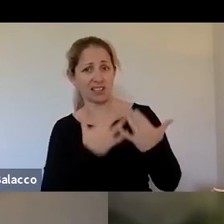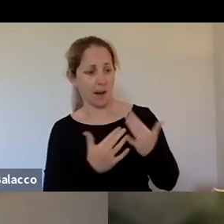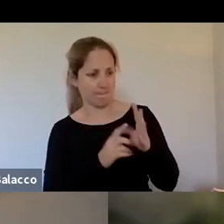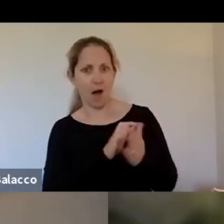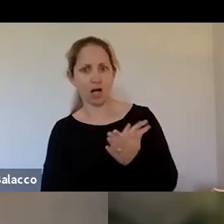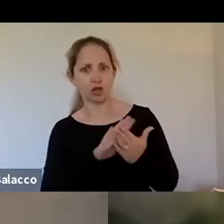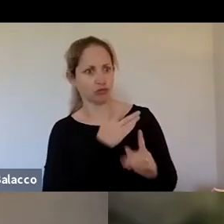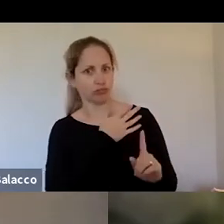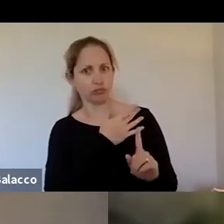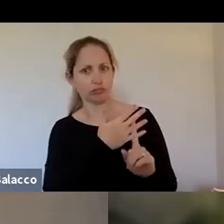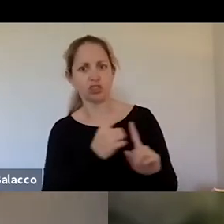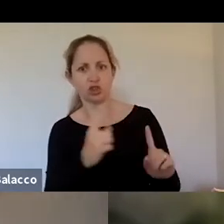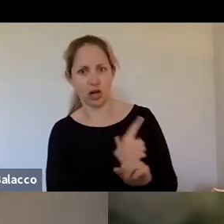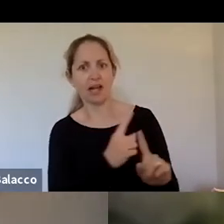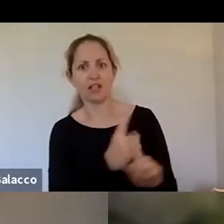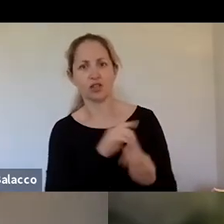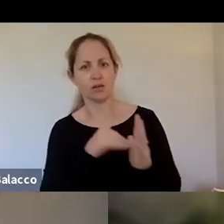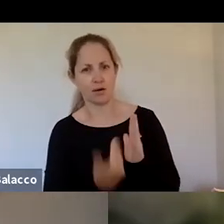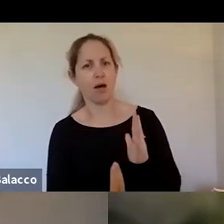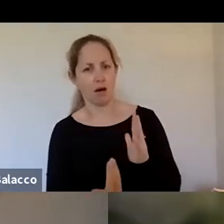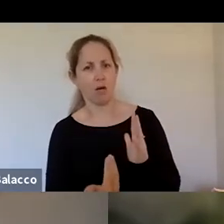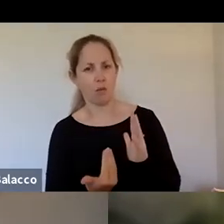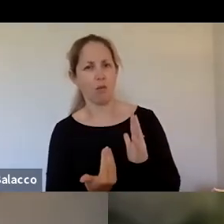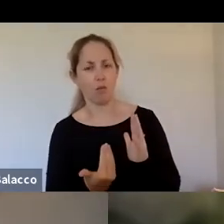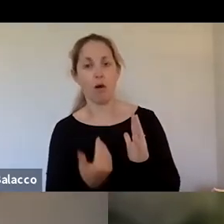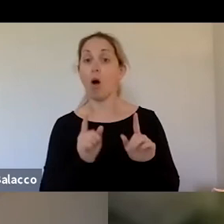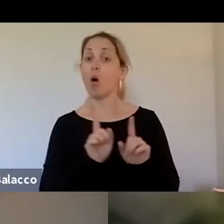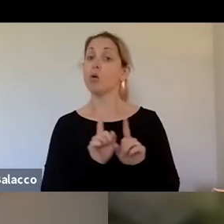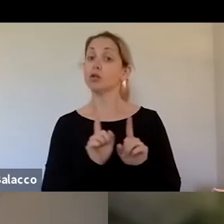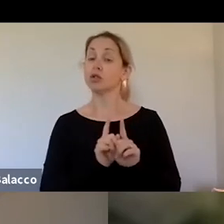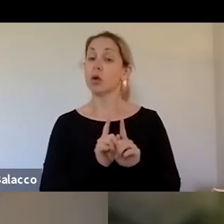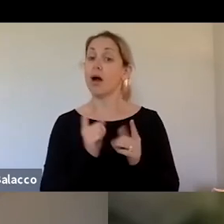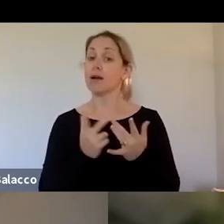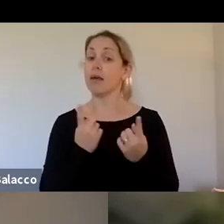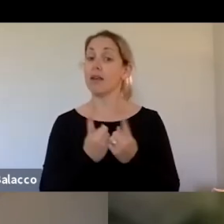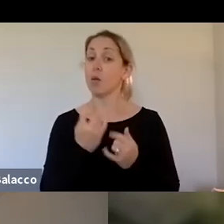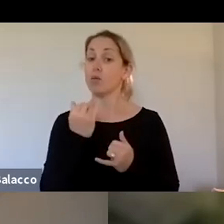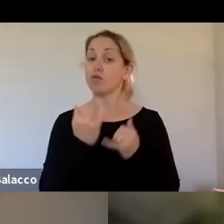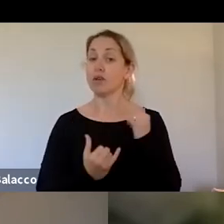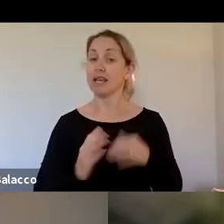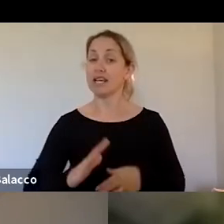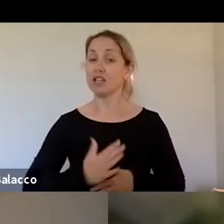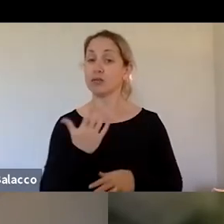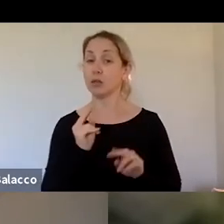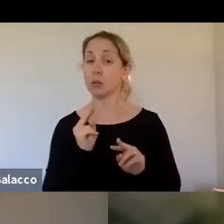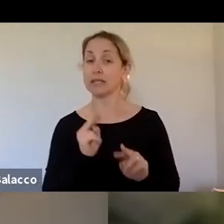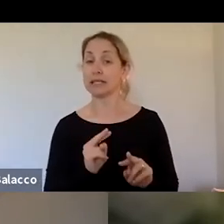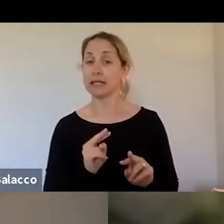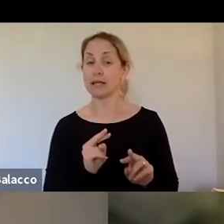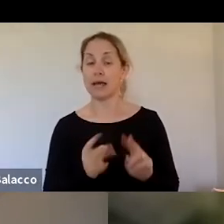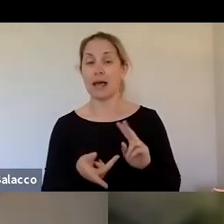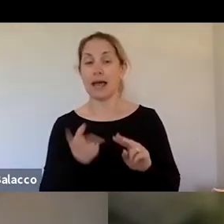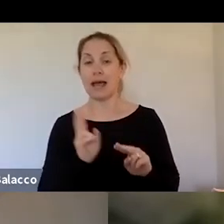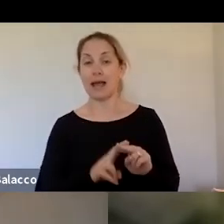around vaccination. And also I think one thing will be really interesting to see is if those